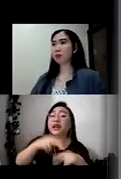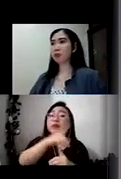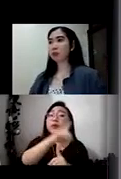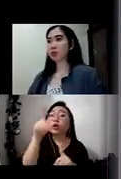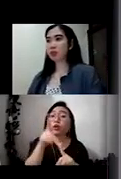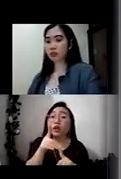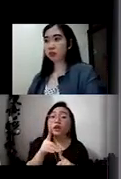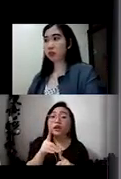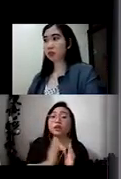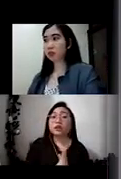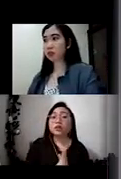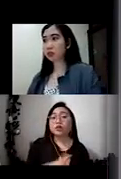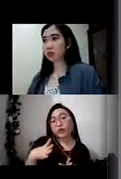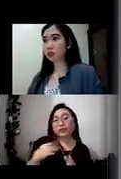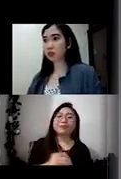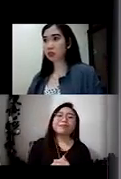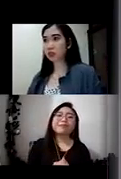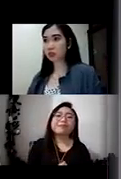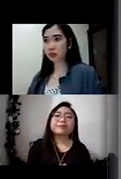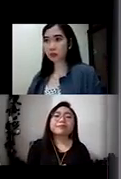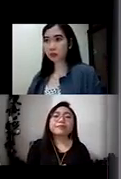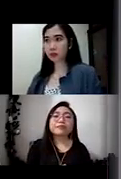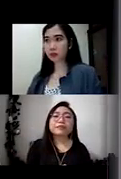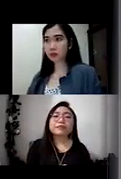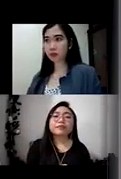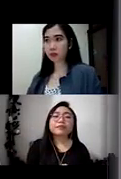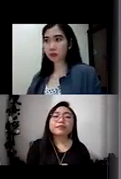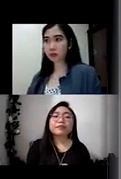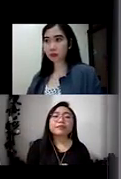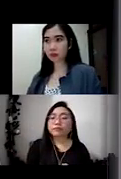oops, wait. Hindi siya,